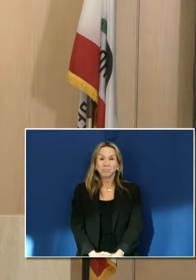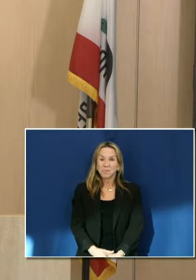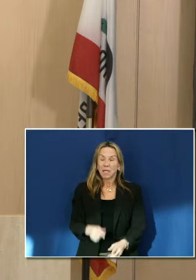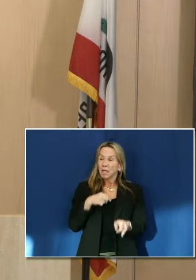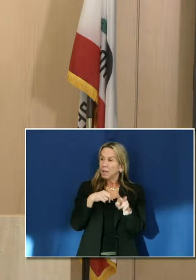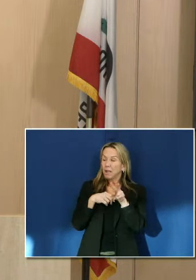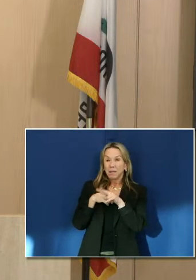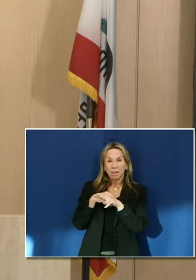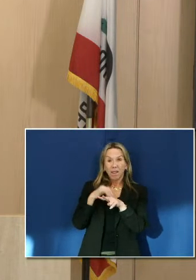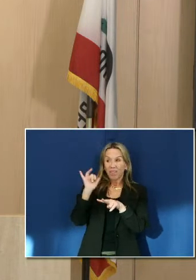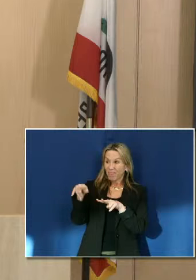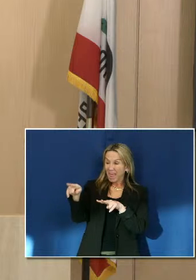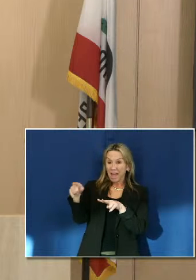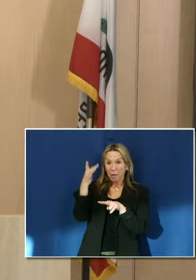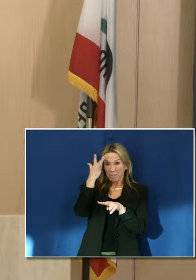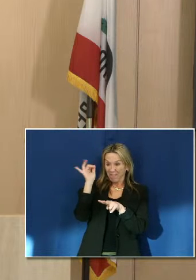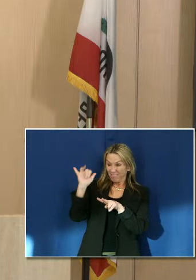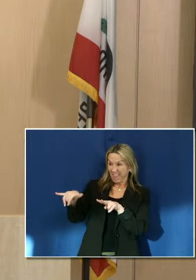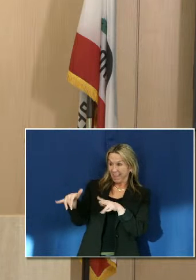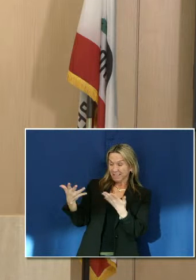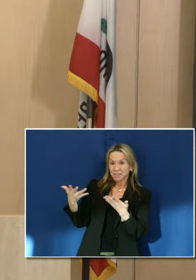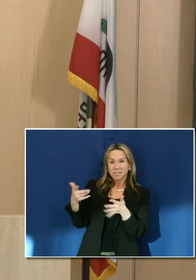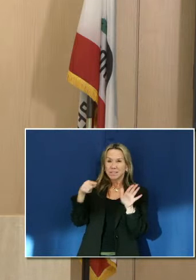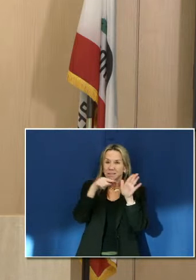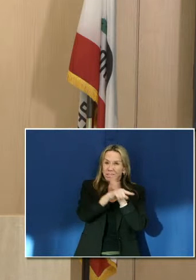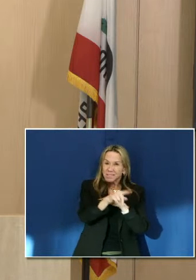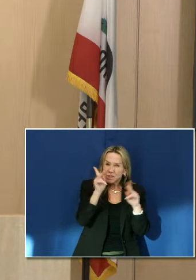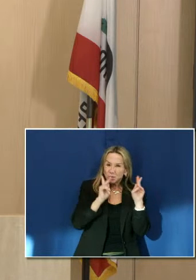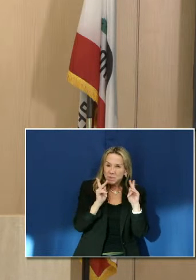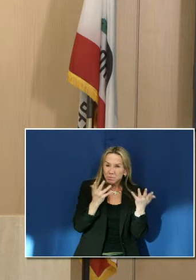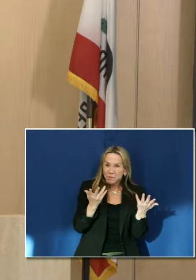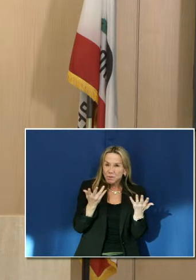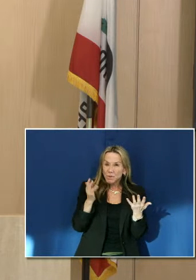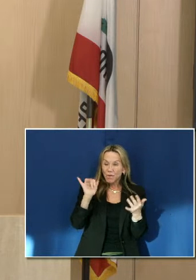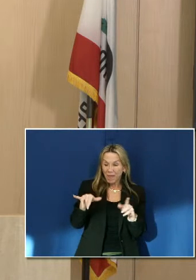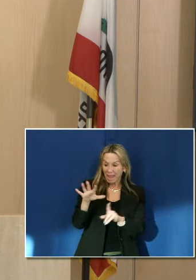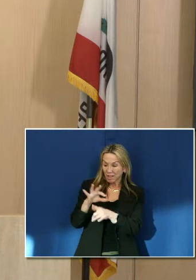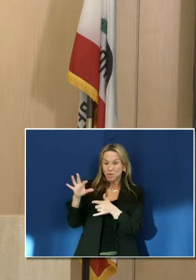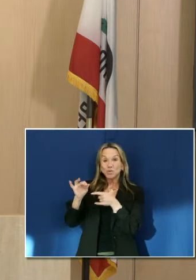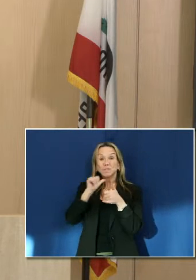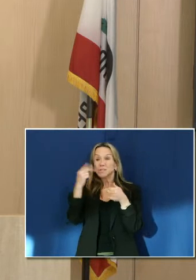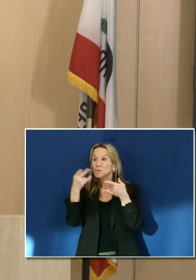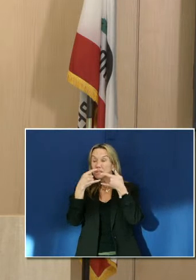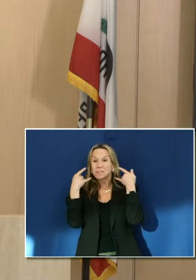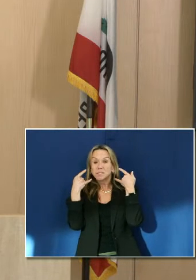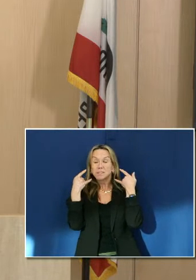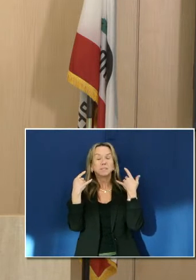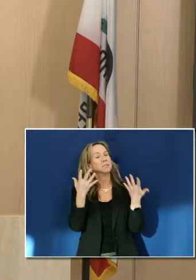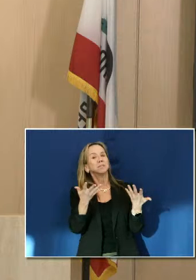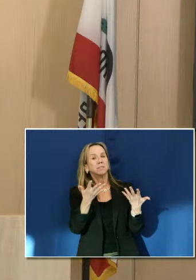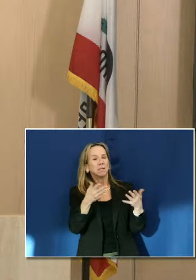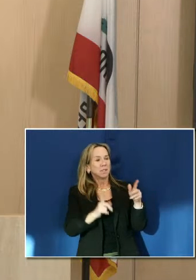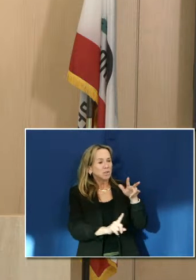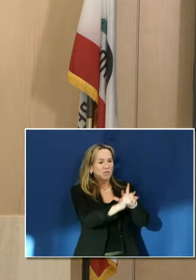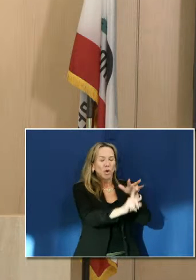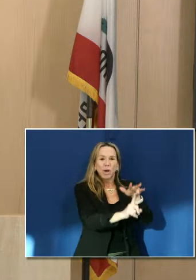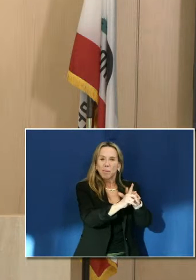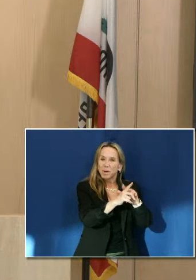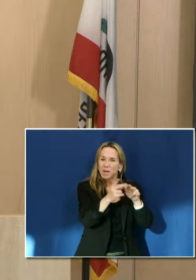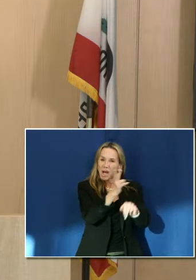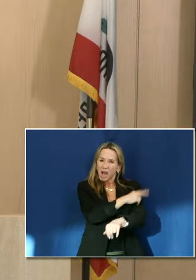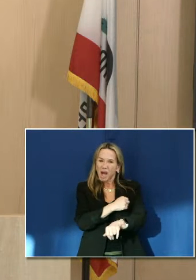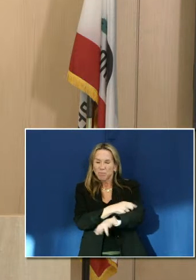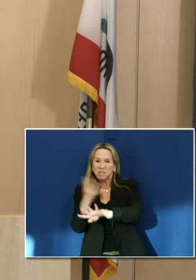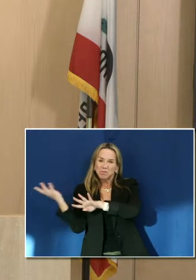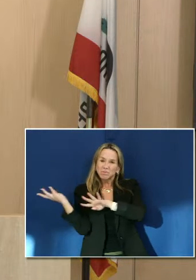it kills people. And it makes people show up in our hospitals, and when our staff sees this, somebody not wearing a mask